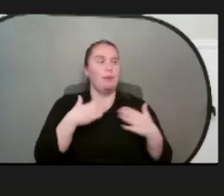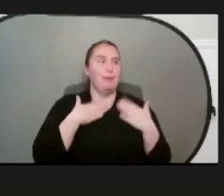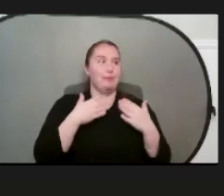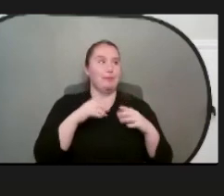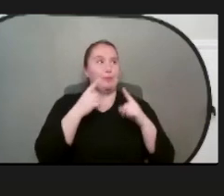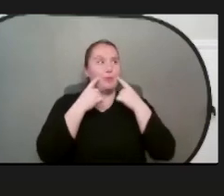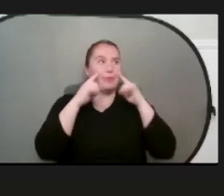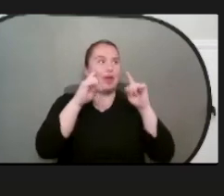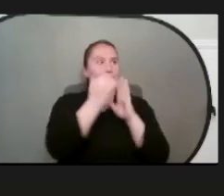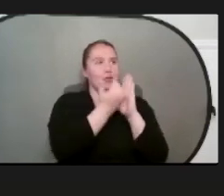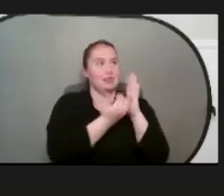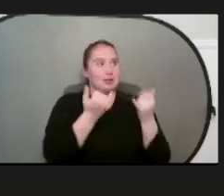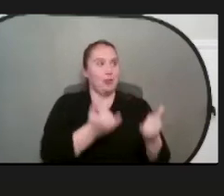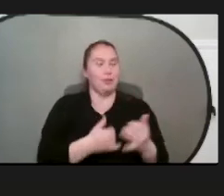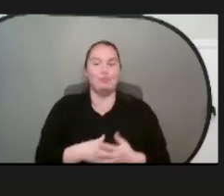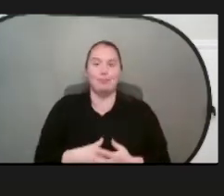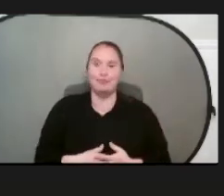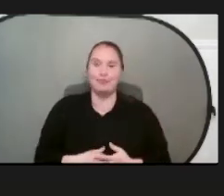Absolutely.